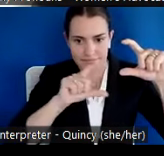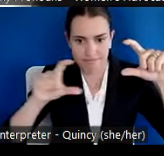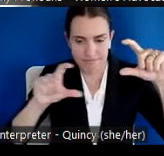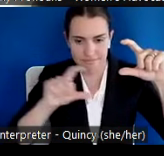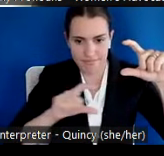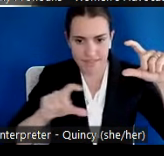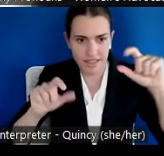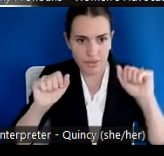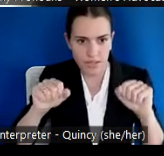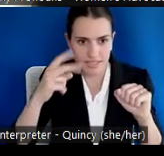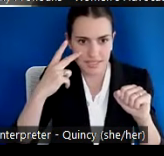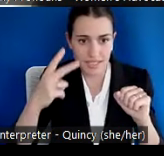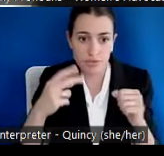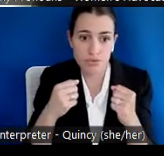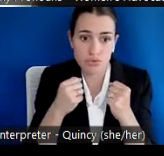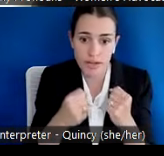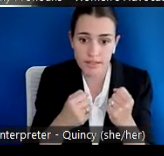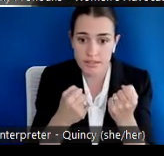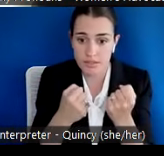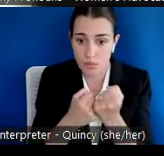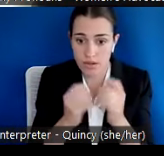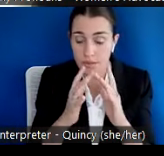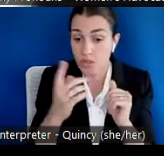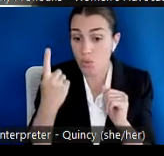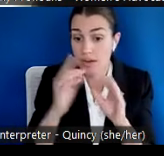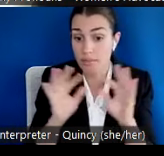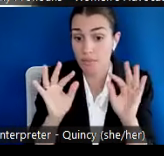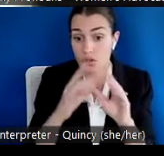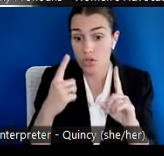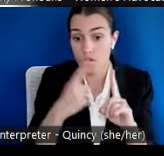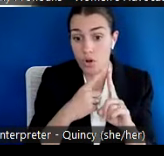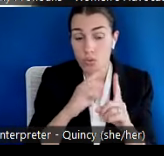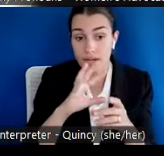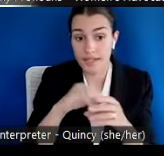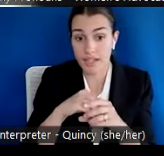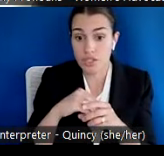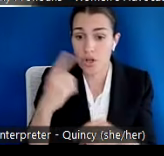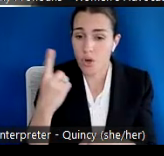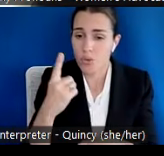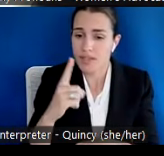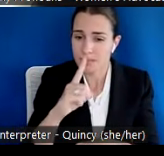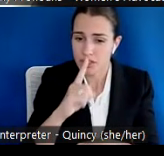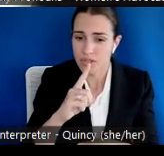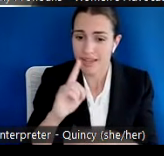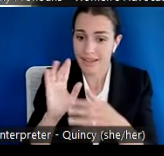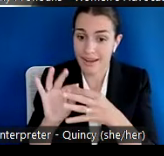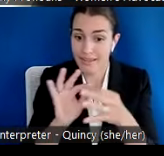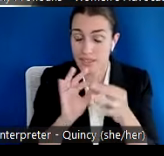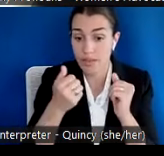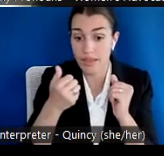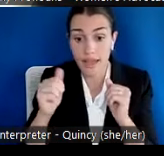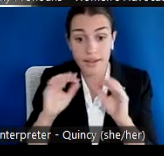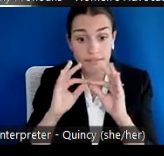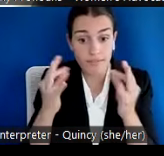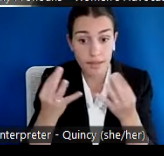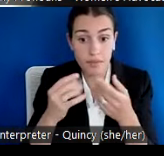as provider too. And one important note when engaging in these efforts is always ensure that connecting with any family or friends